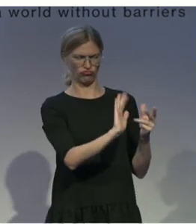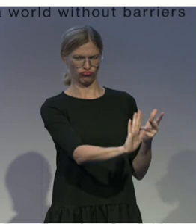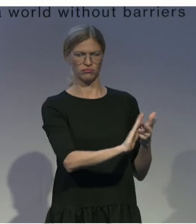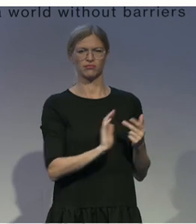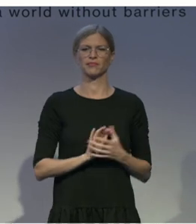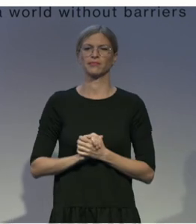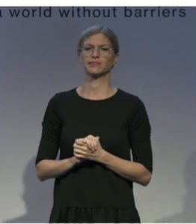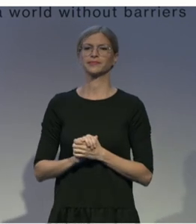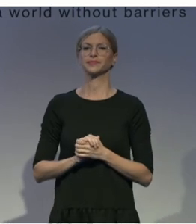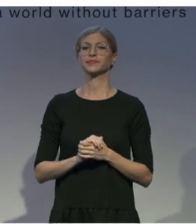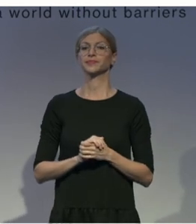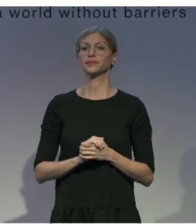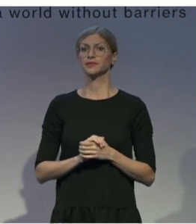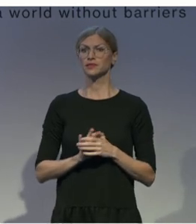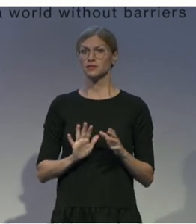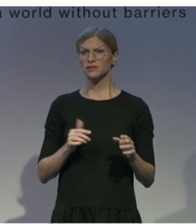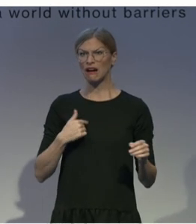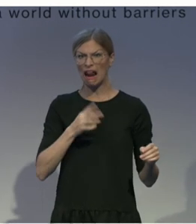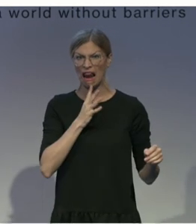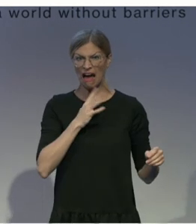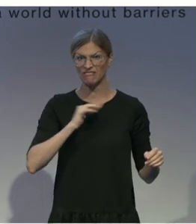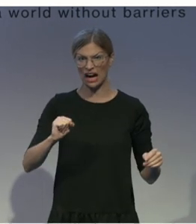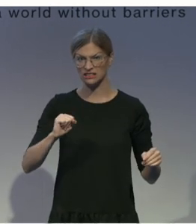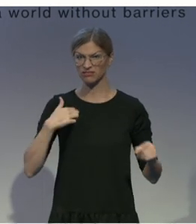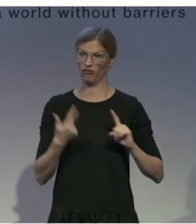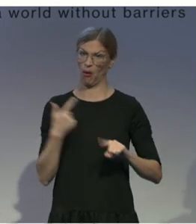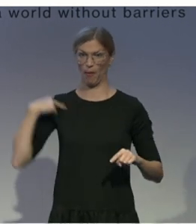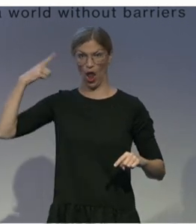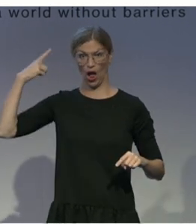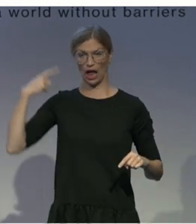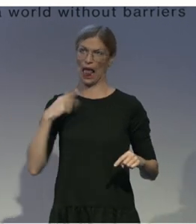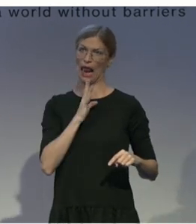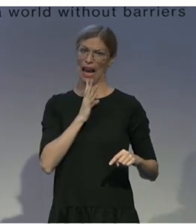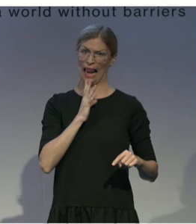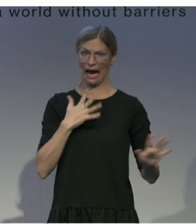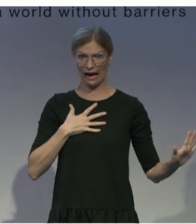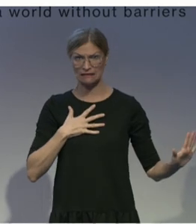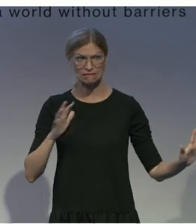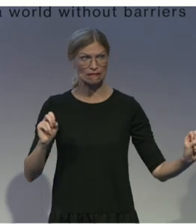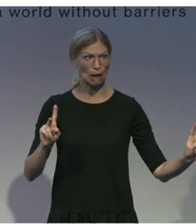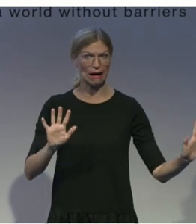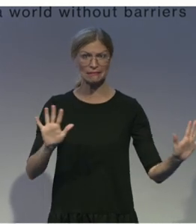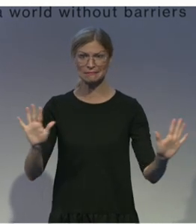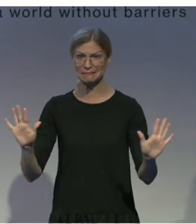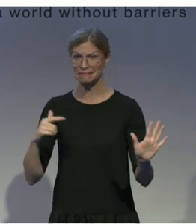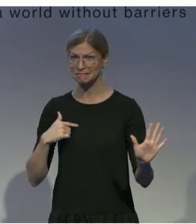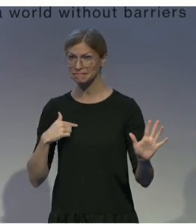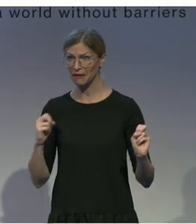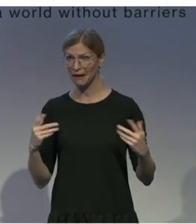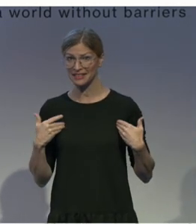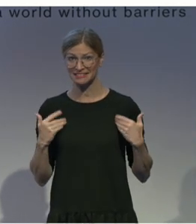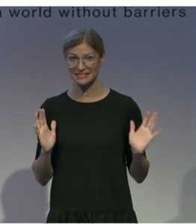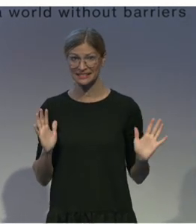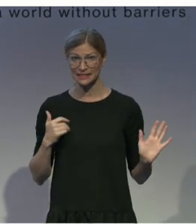I'm not speaking too fast. No? I come from London, and I'm always told I speak too quickly. But is this the